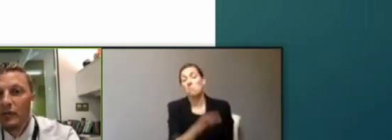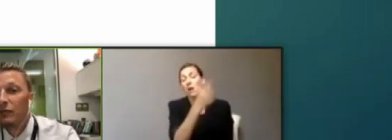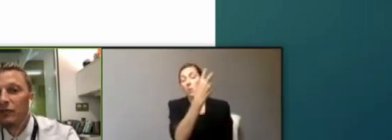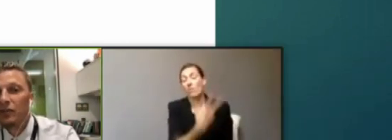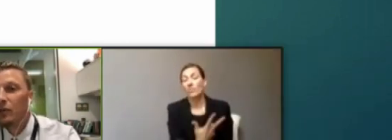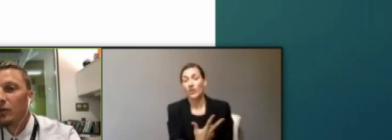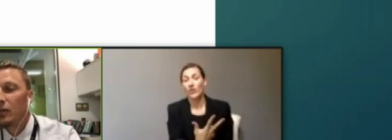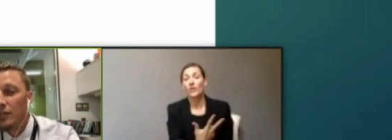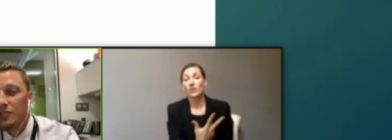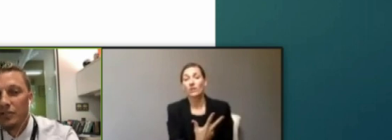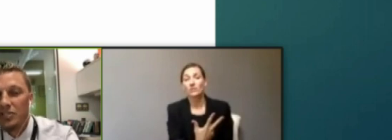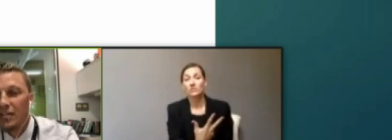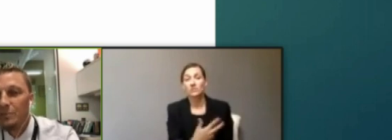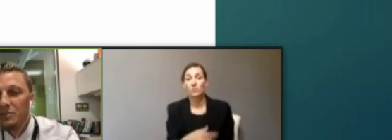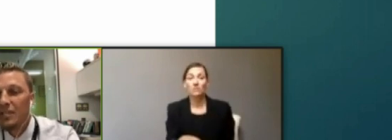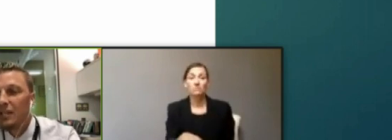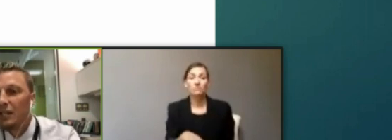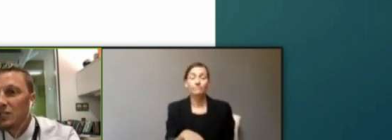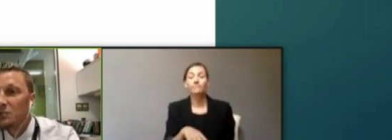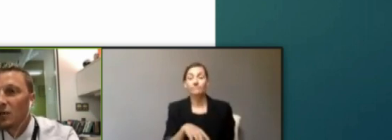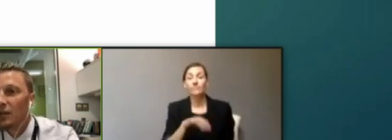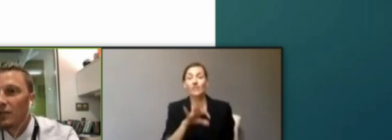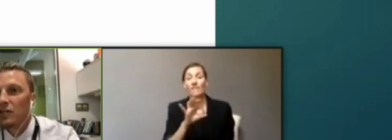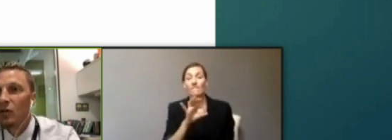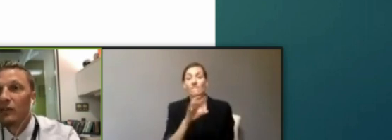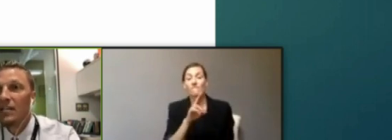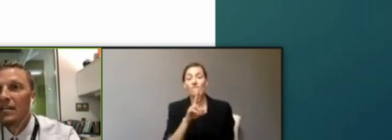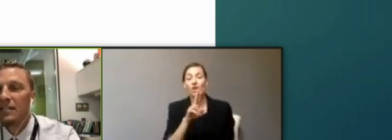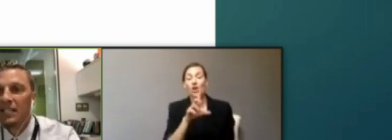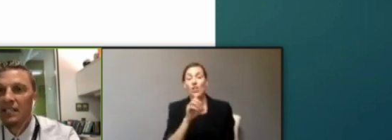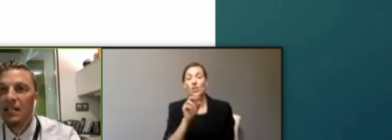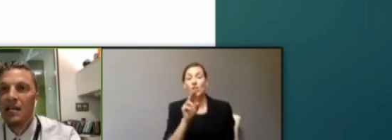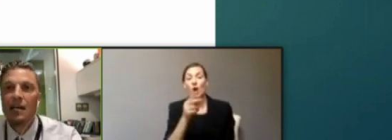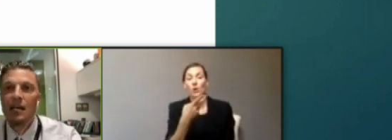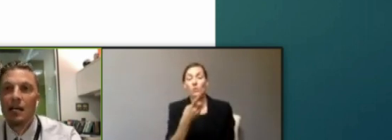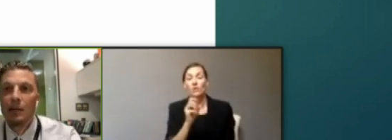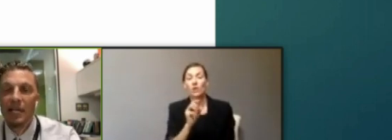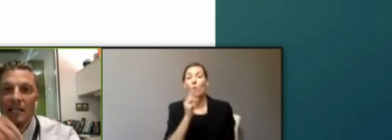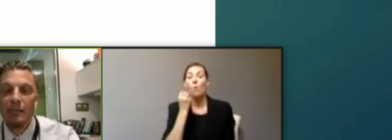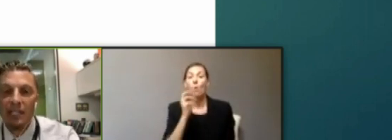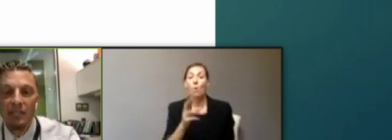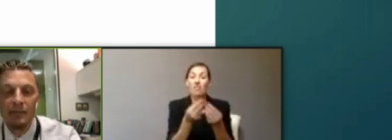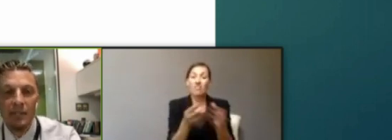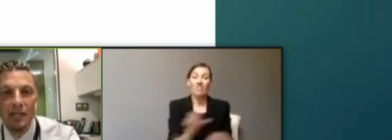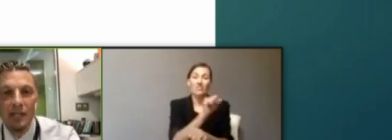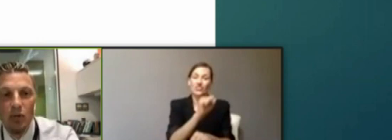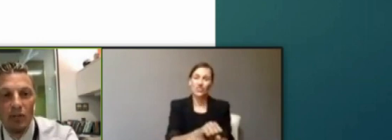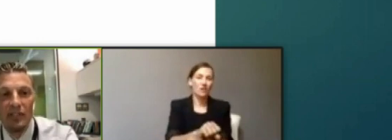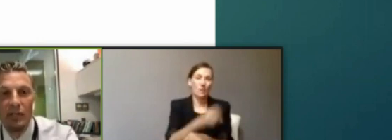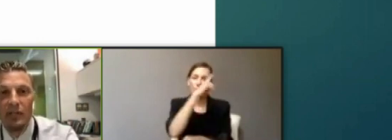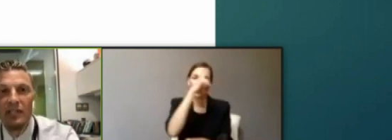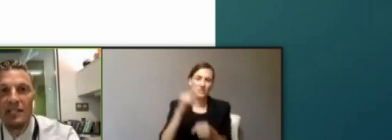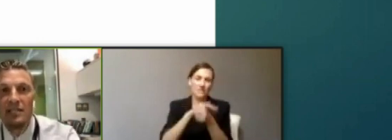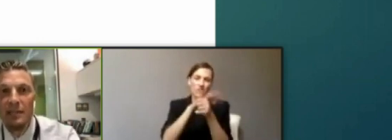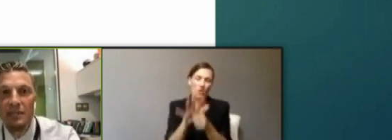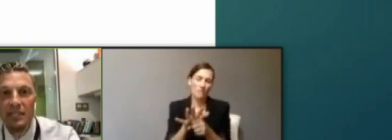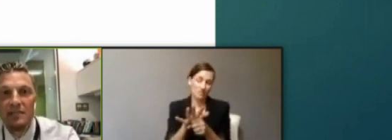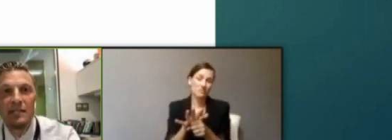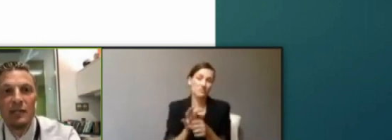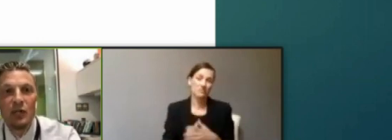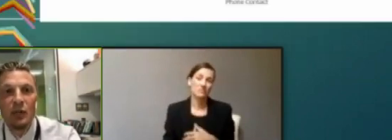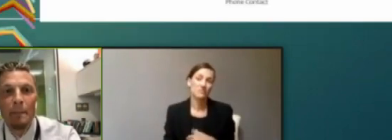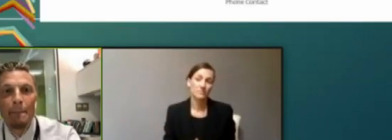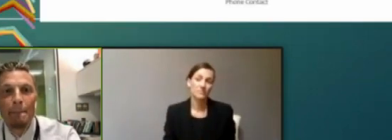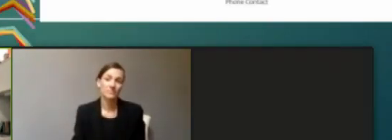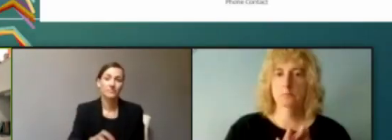talked to were either furloughed or lost jobs as part of this COVID-19 pandemic that we're all dealing with. Next slide,